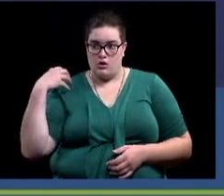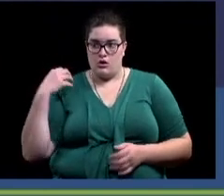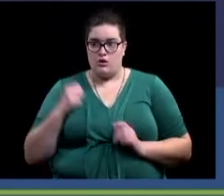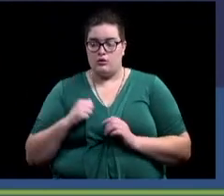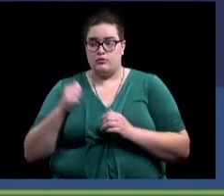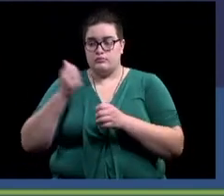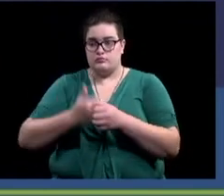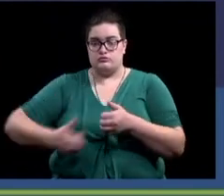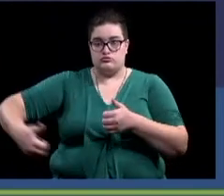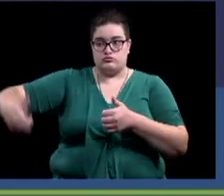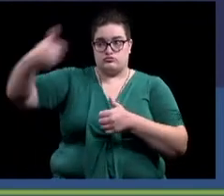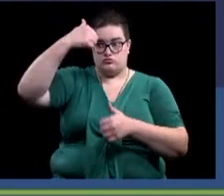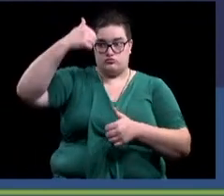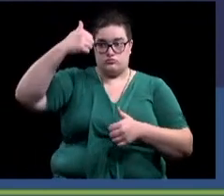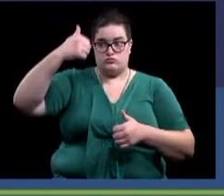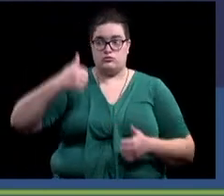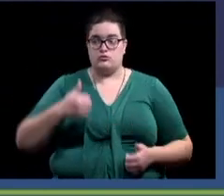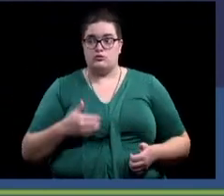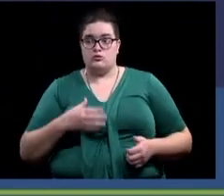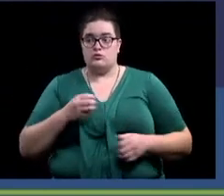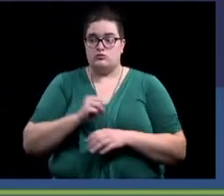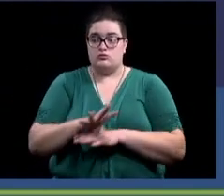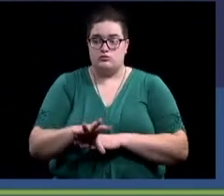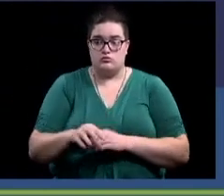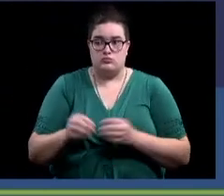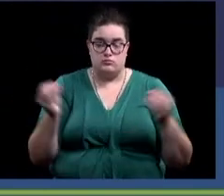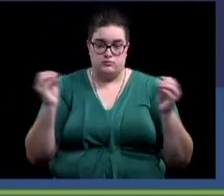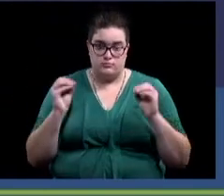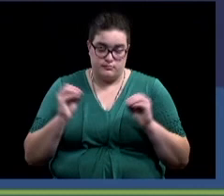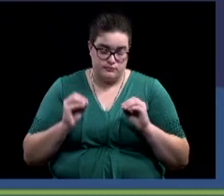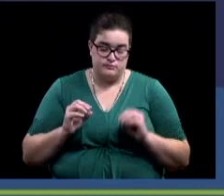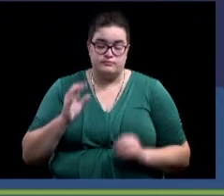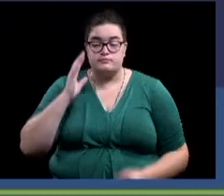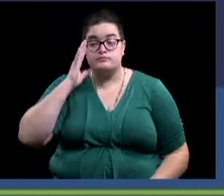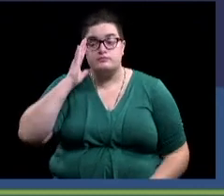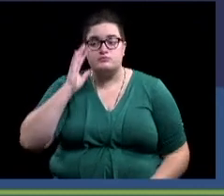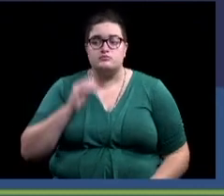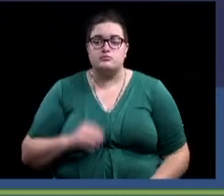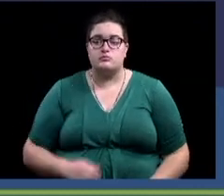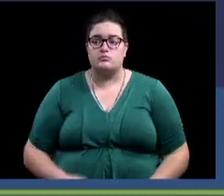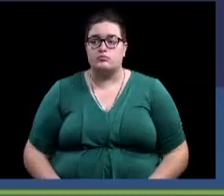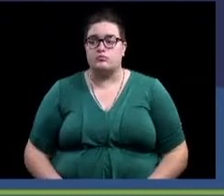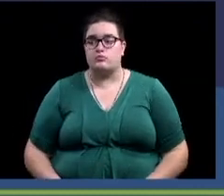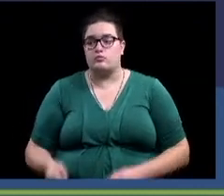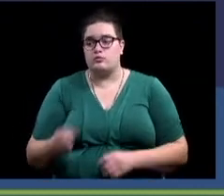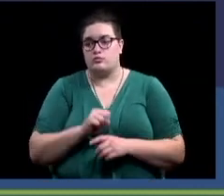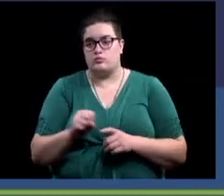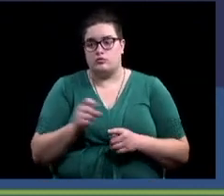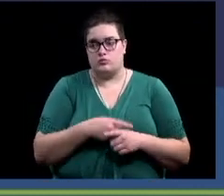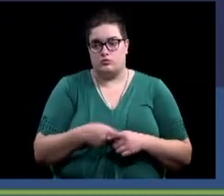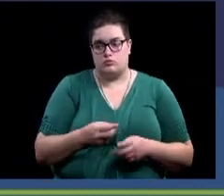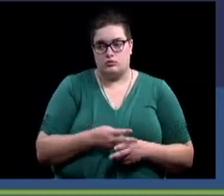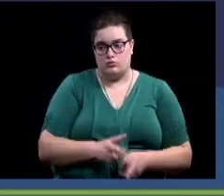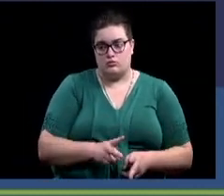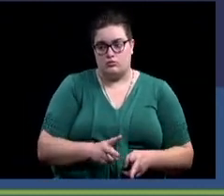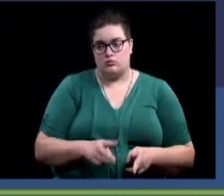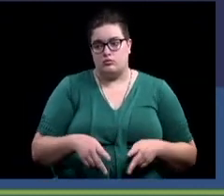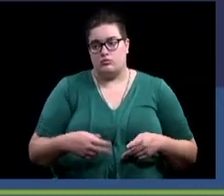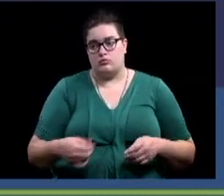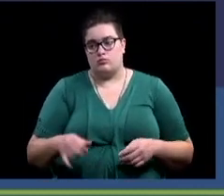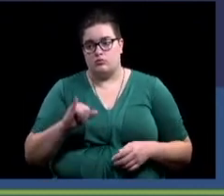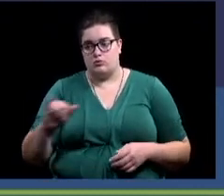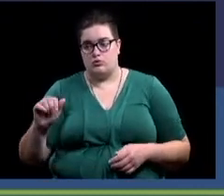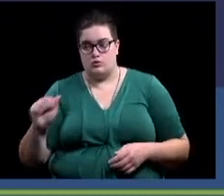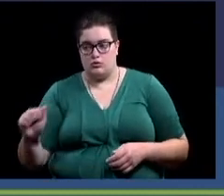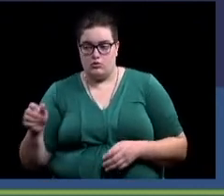investigation. Even in situations where the employee supervisor conducts the investigation, the IA sergeant is responsible for ensuring the investigation is